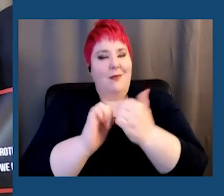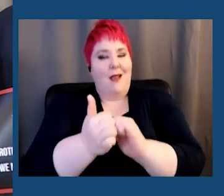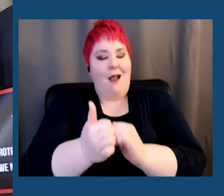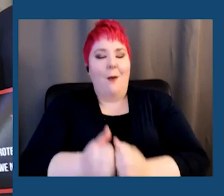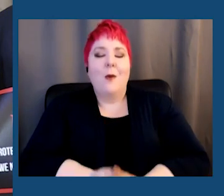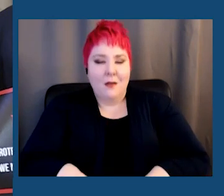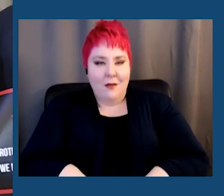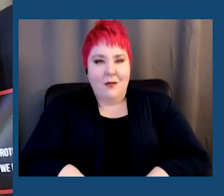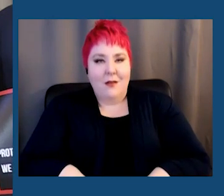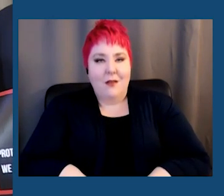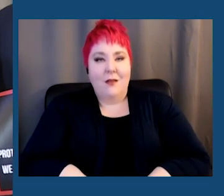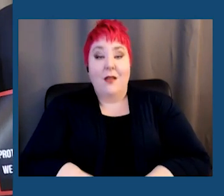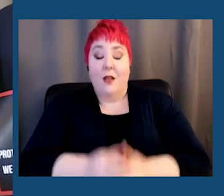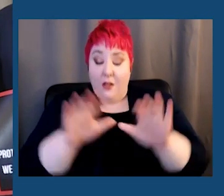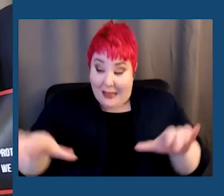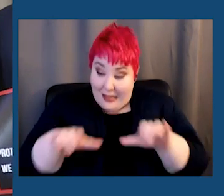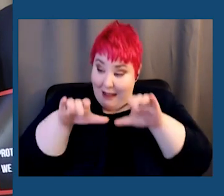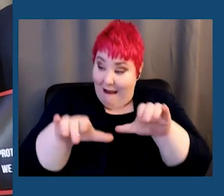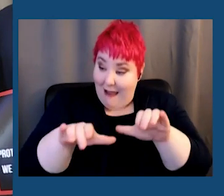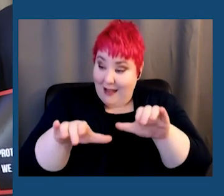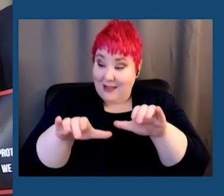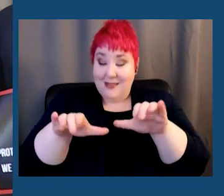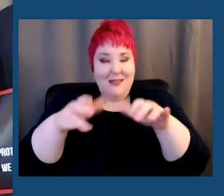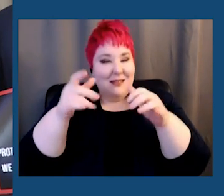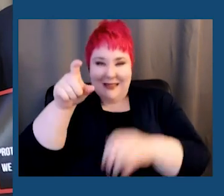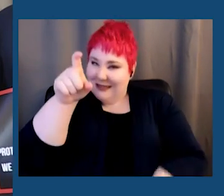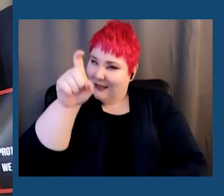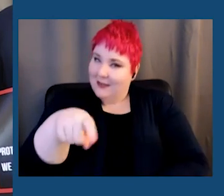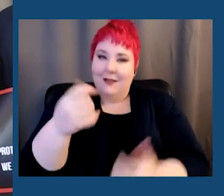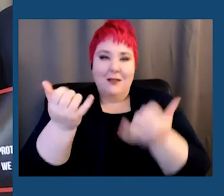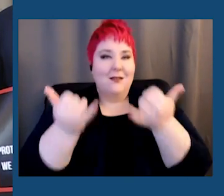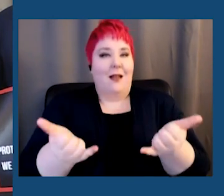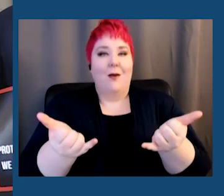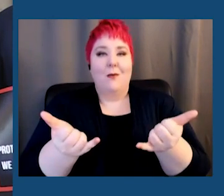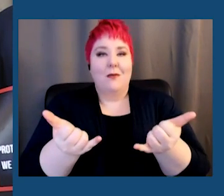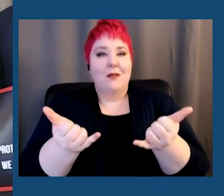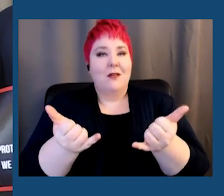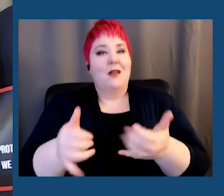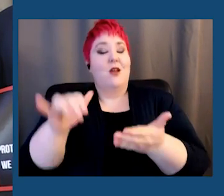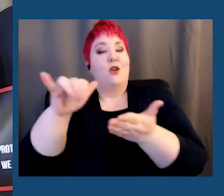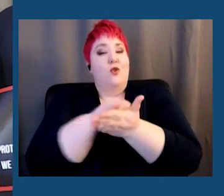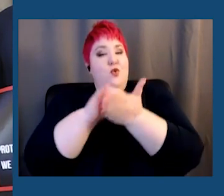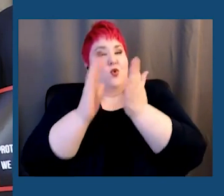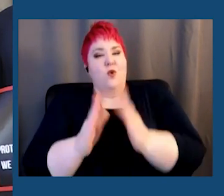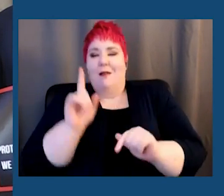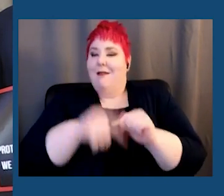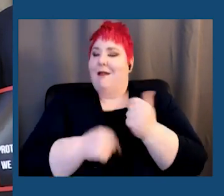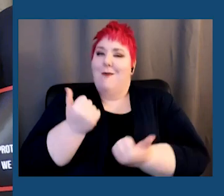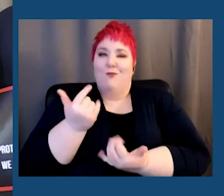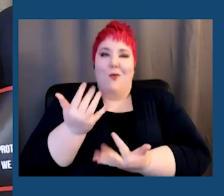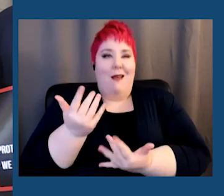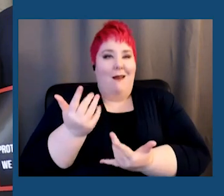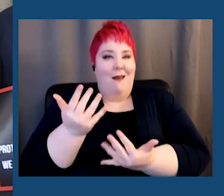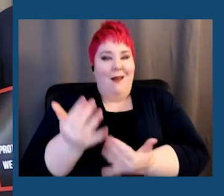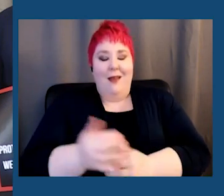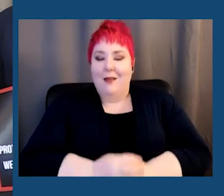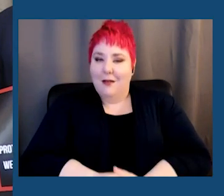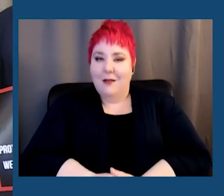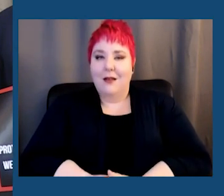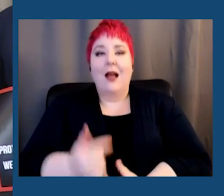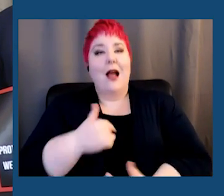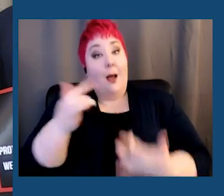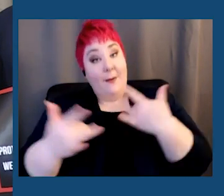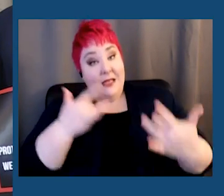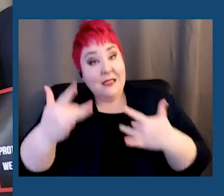to act has come. New Yorkers can no longer wait. I am excited to work